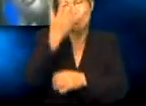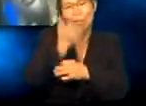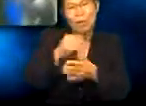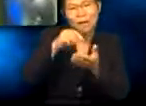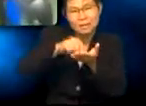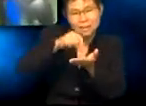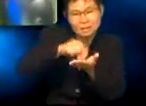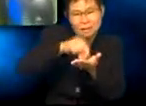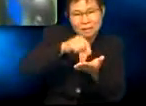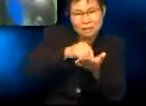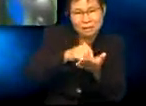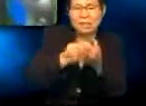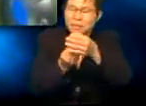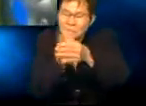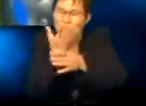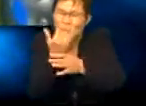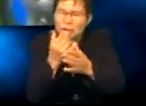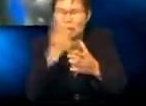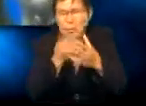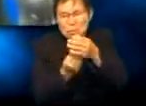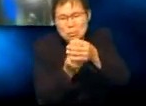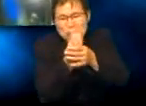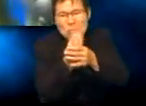seeds germinating?